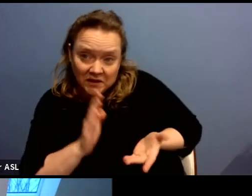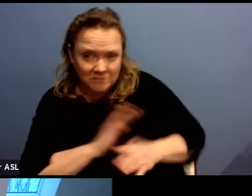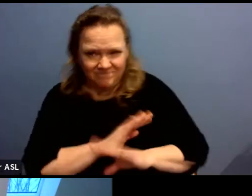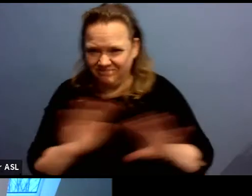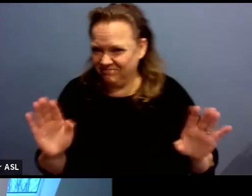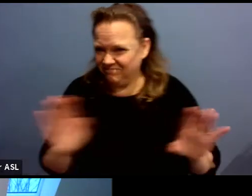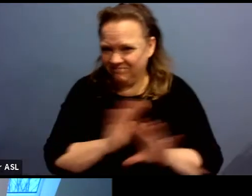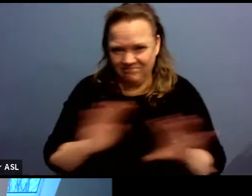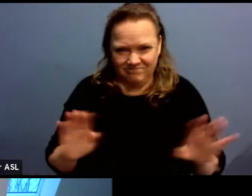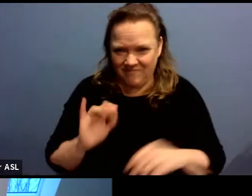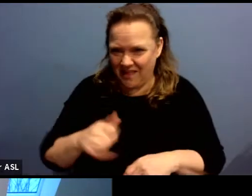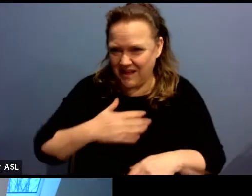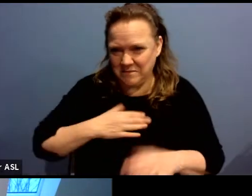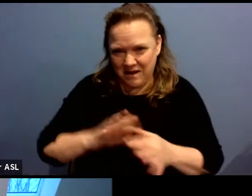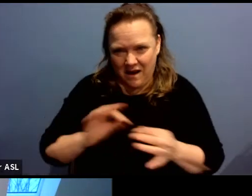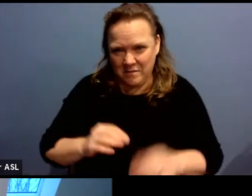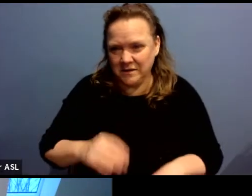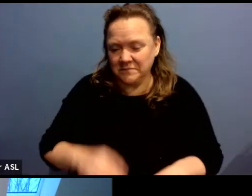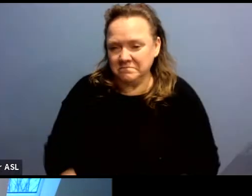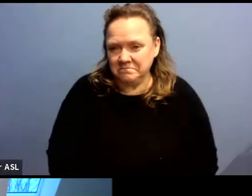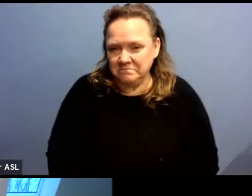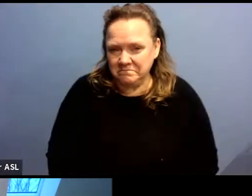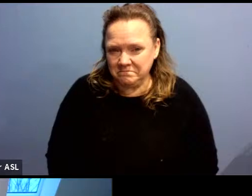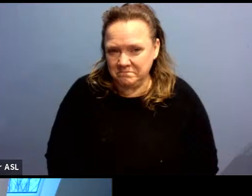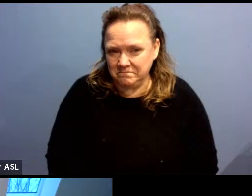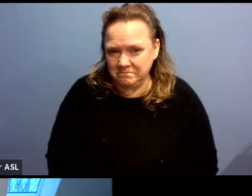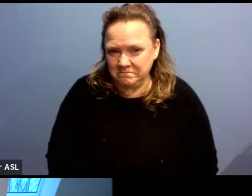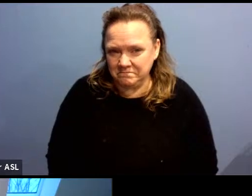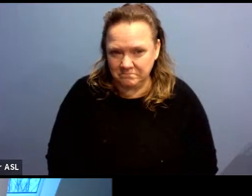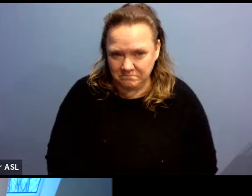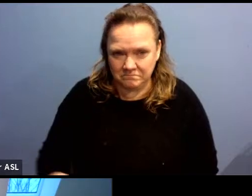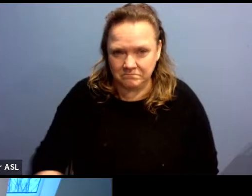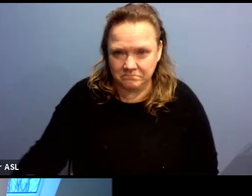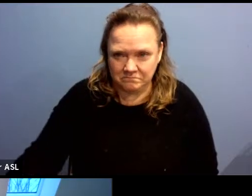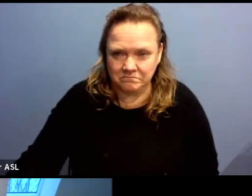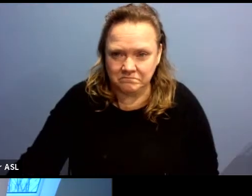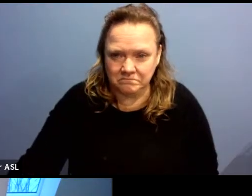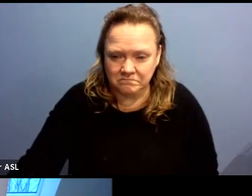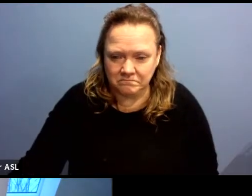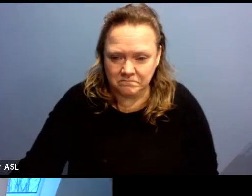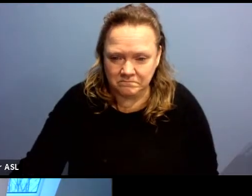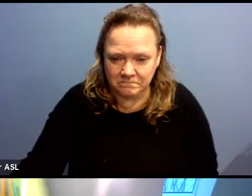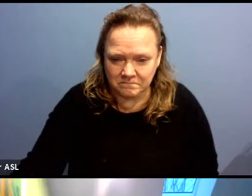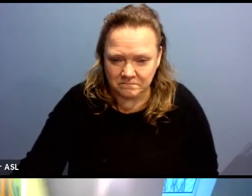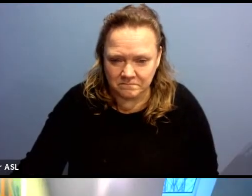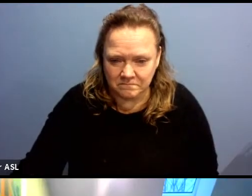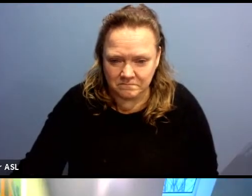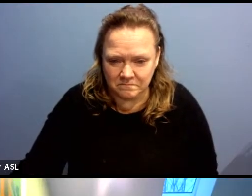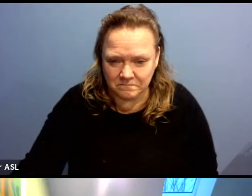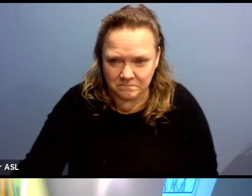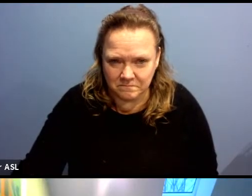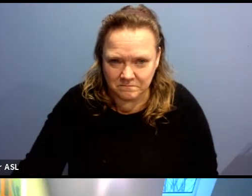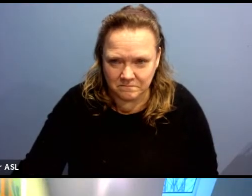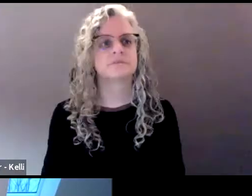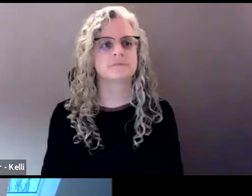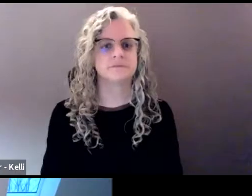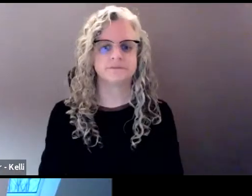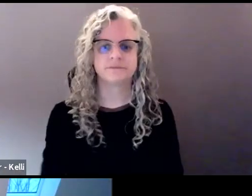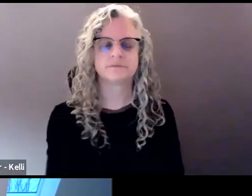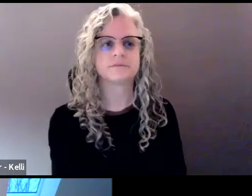thank you all for your time. Thank you, Mr. Harnett. All right, Eleanor, our next speaker.